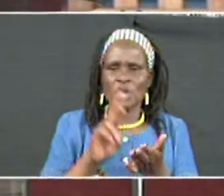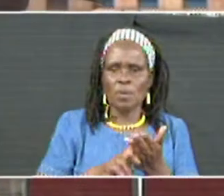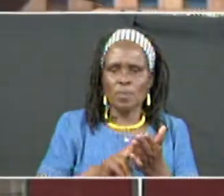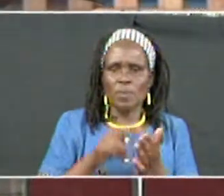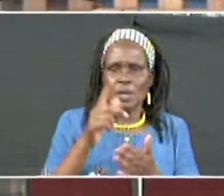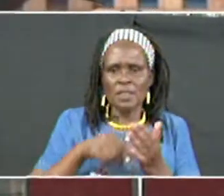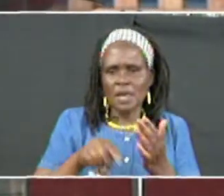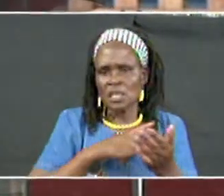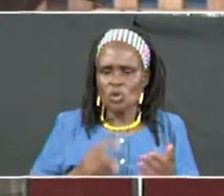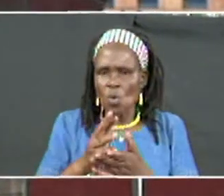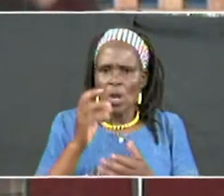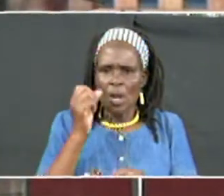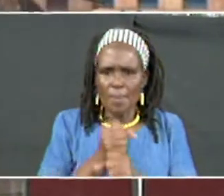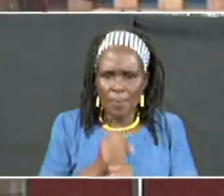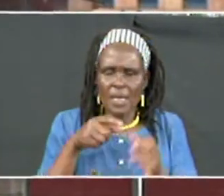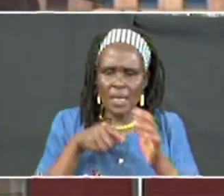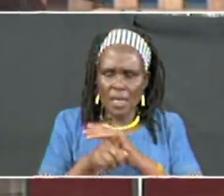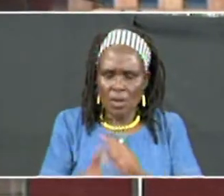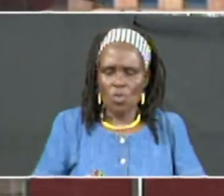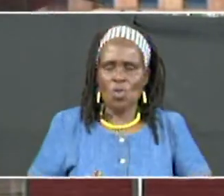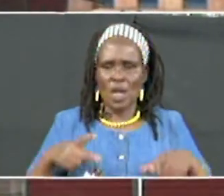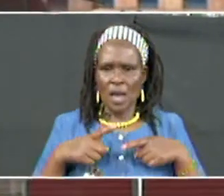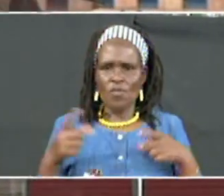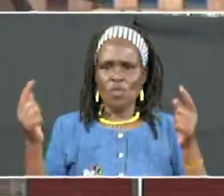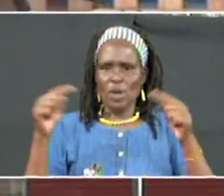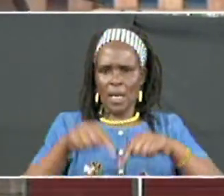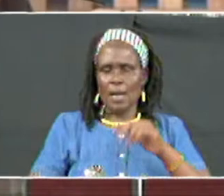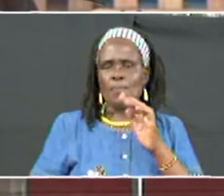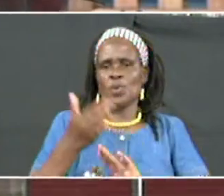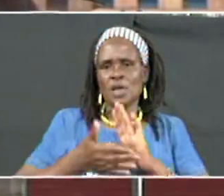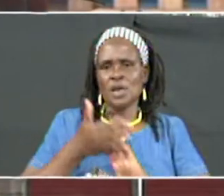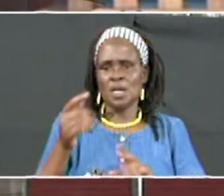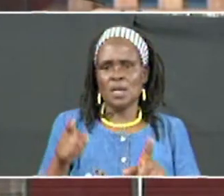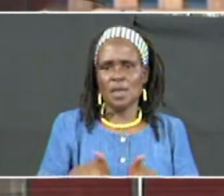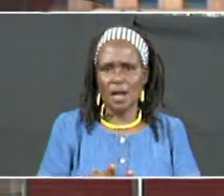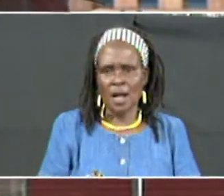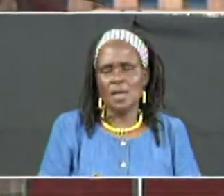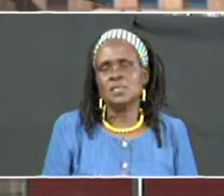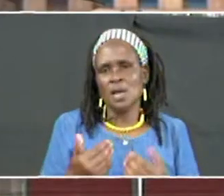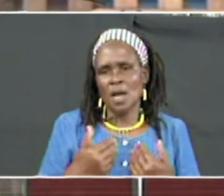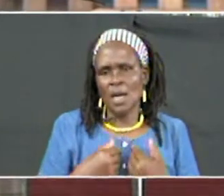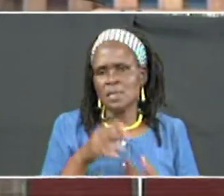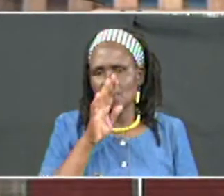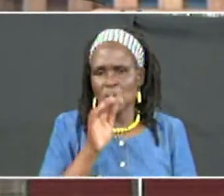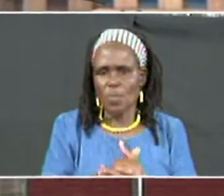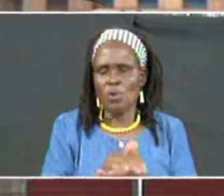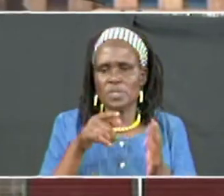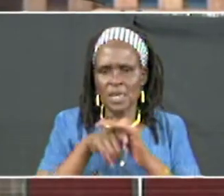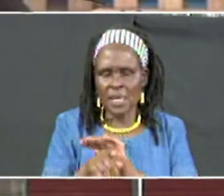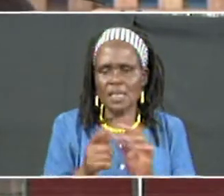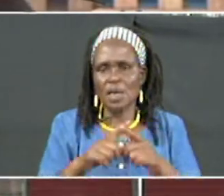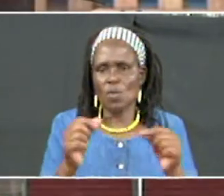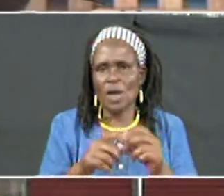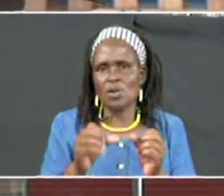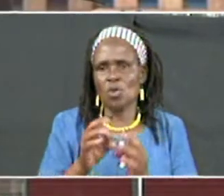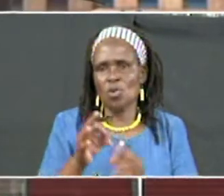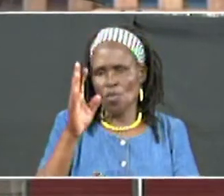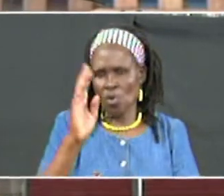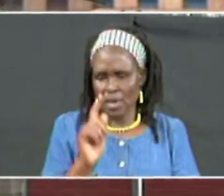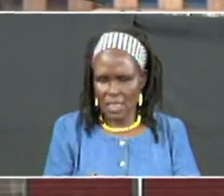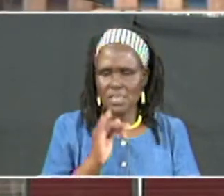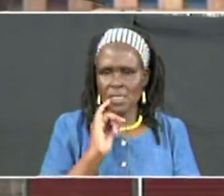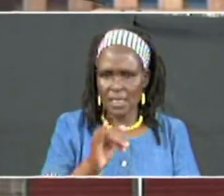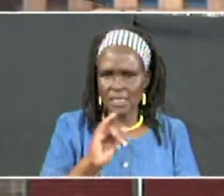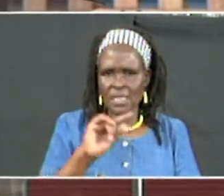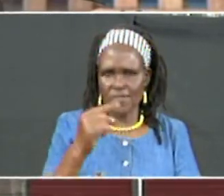to abound in your life will come quickly as has been promised in the scripture. This is the first